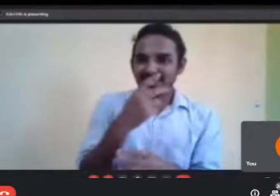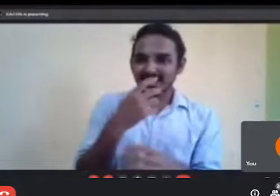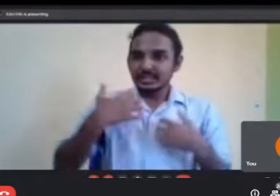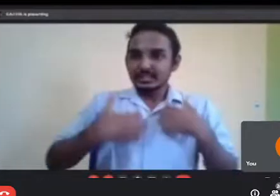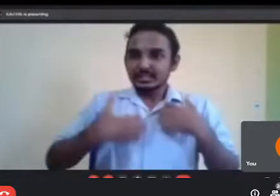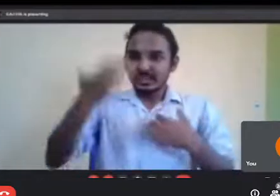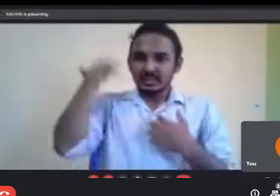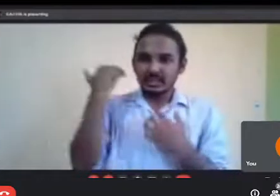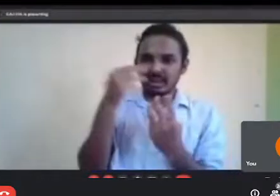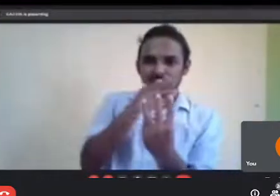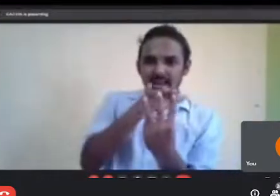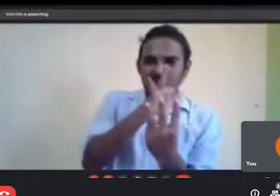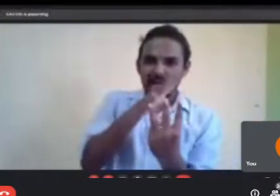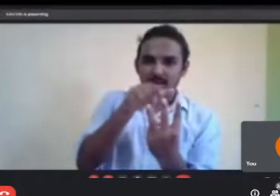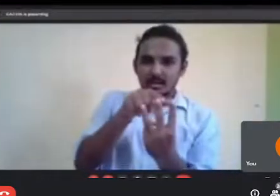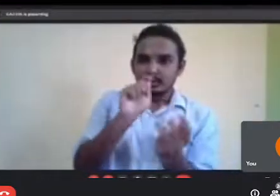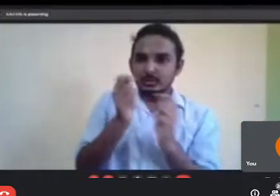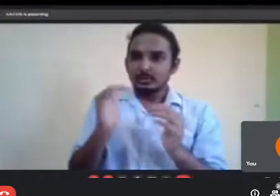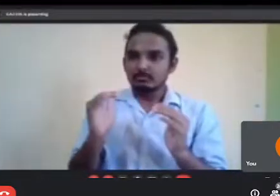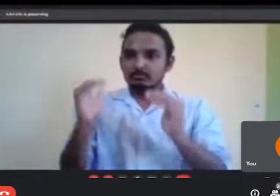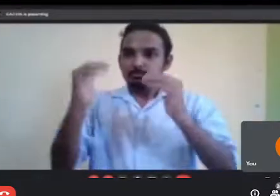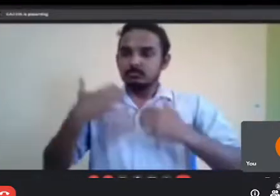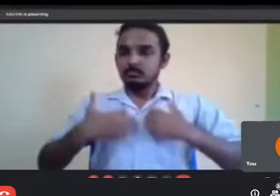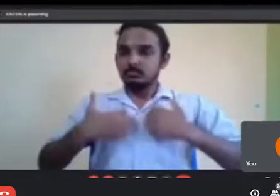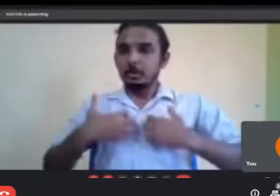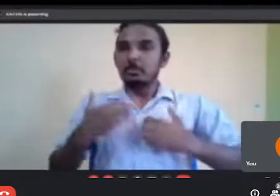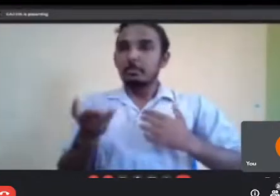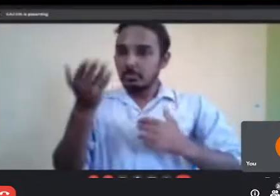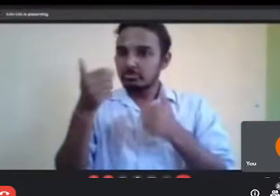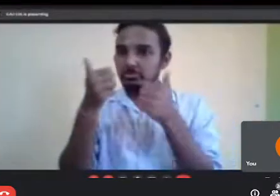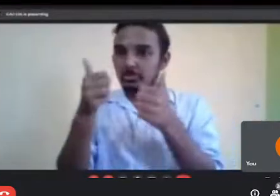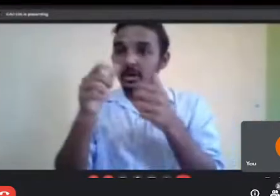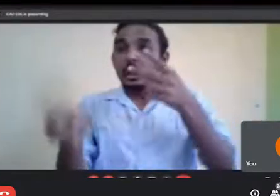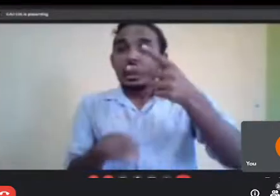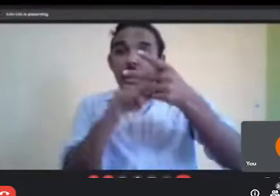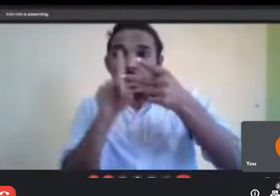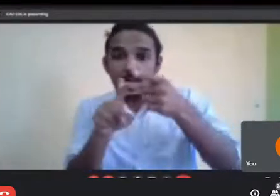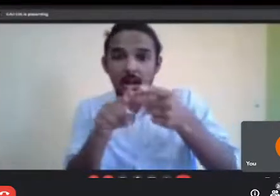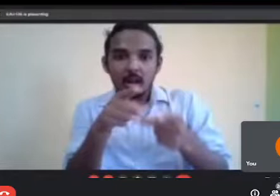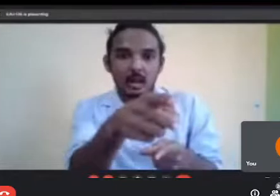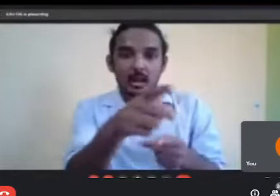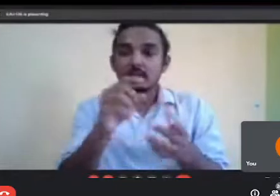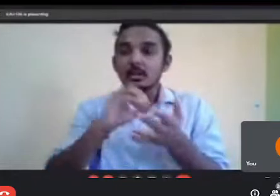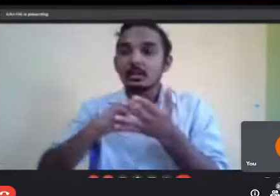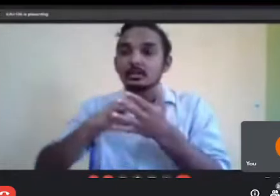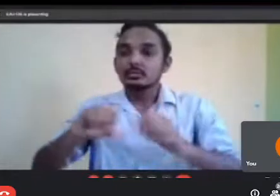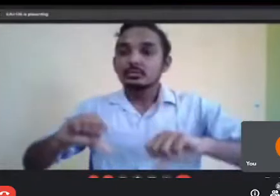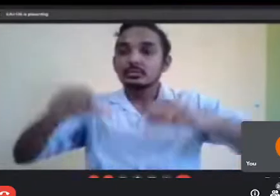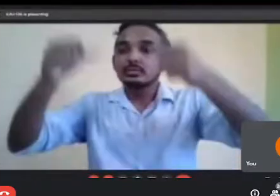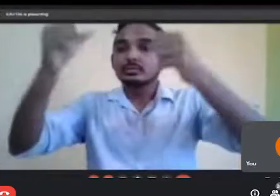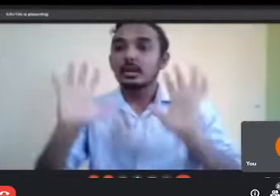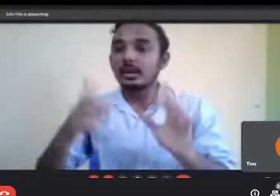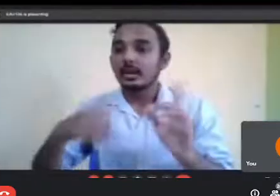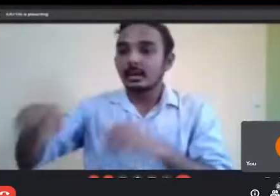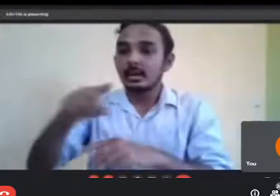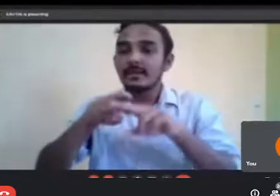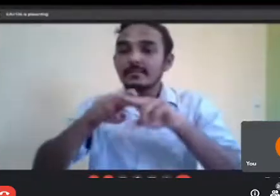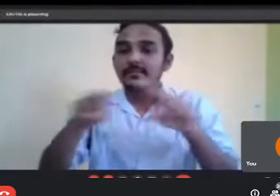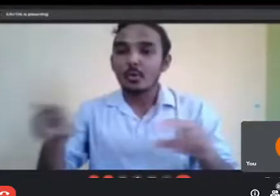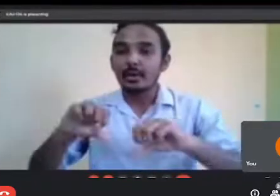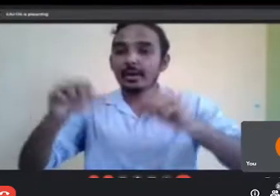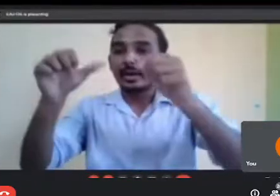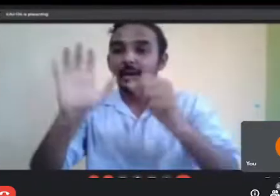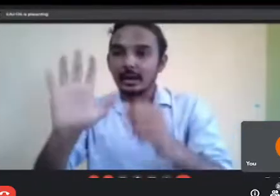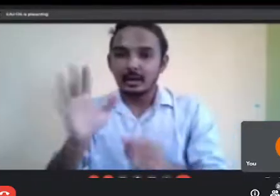So we were first talking about the involvement and the increase in involvement within 1 year. And the second now is the achievement